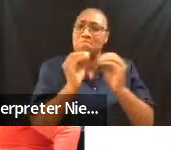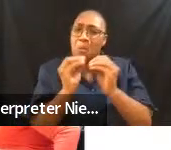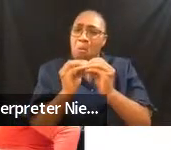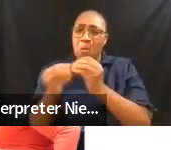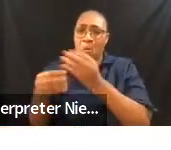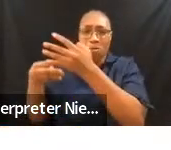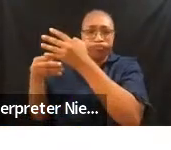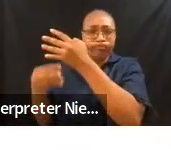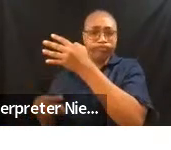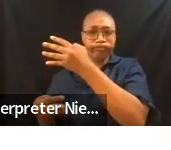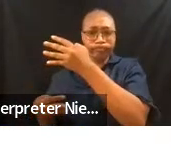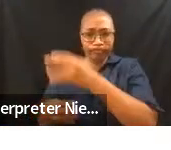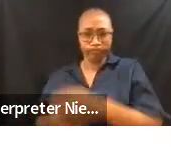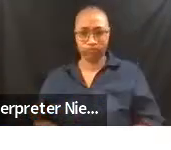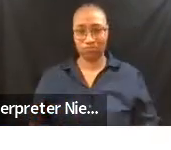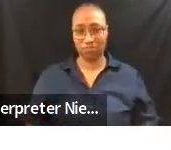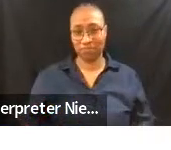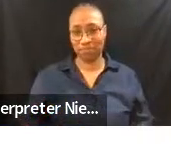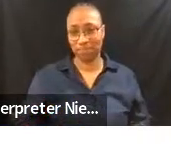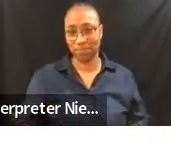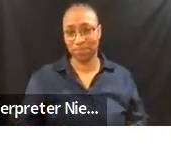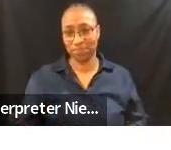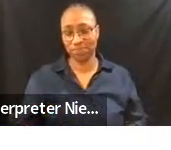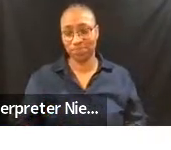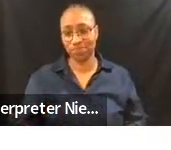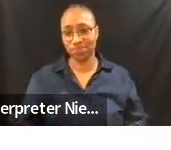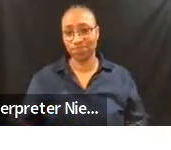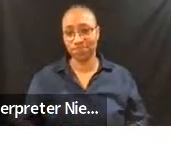the next slide, slide number 7.